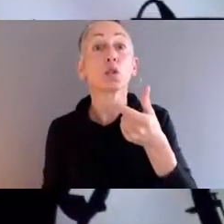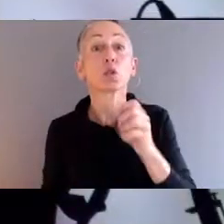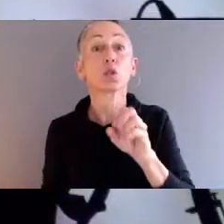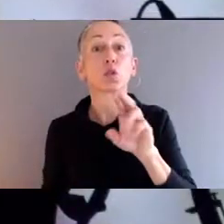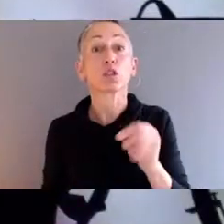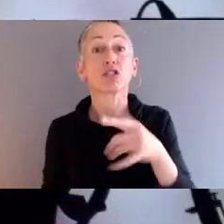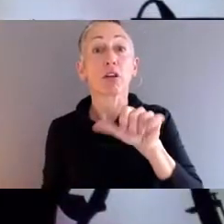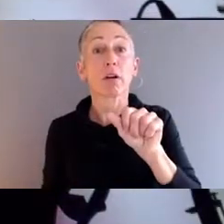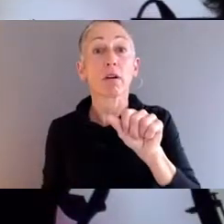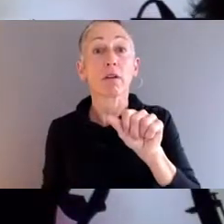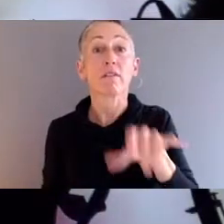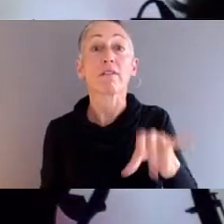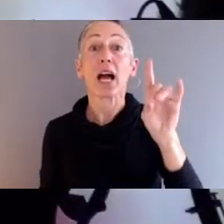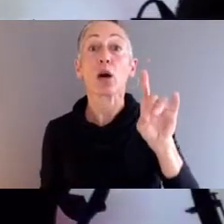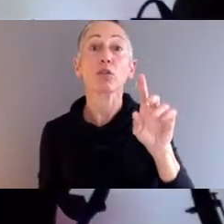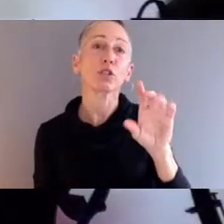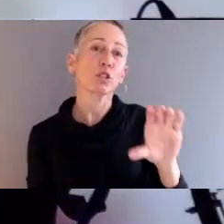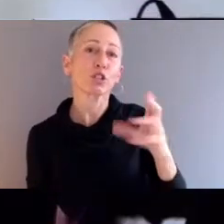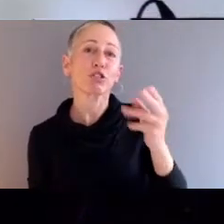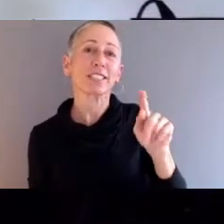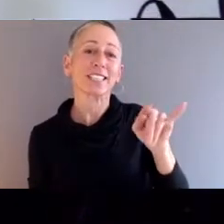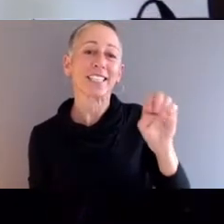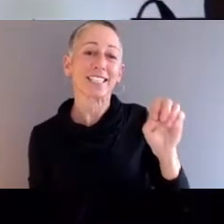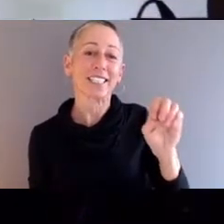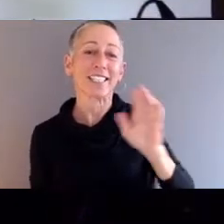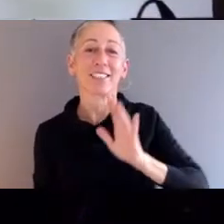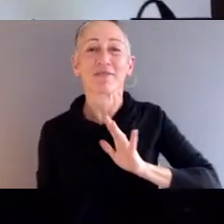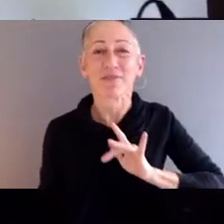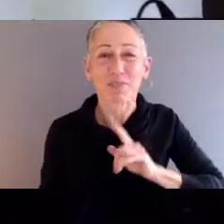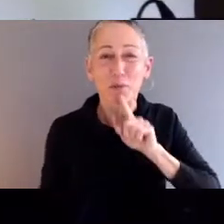for us, and she was like, you should hire Christy. And then we met Christy,